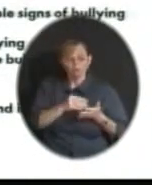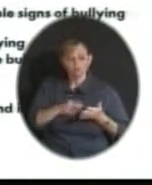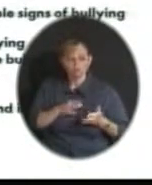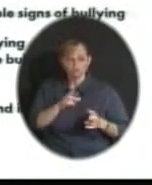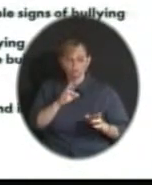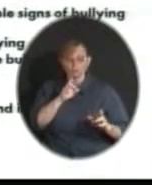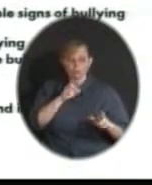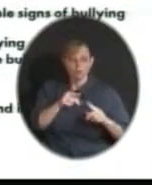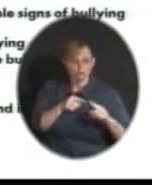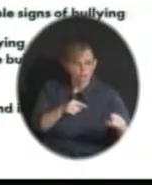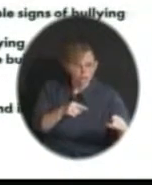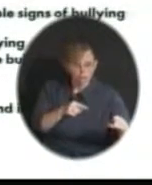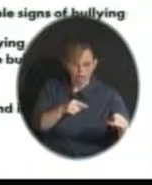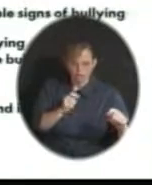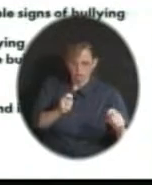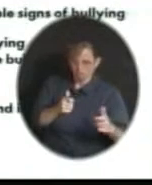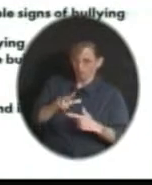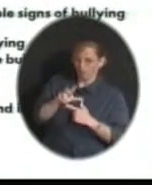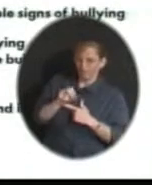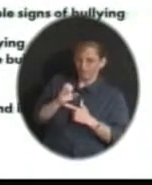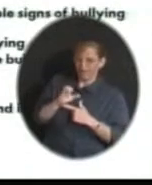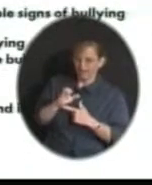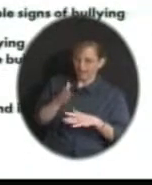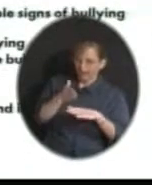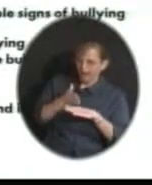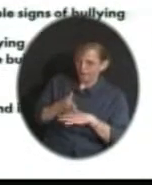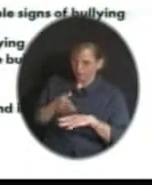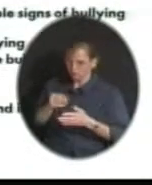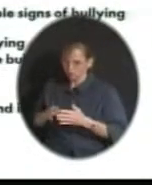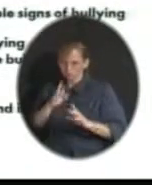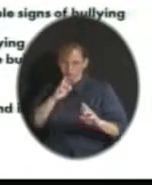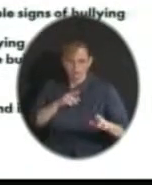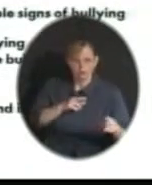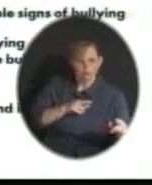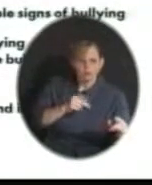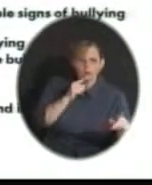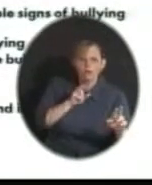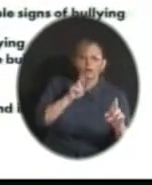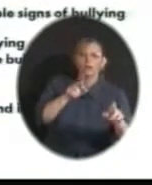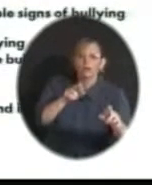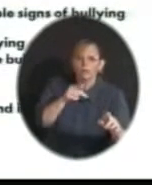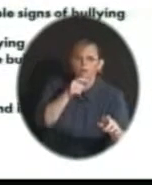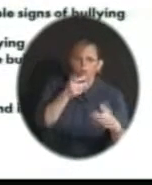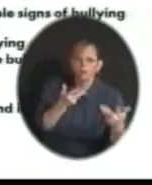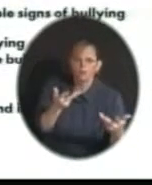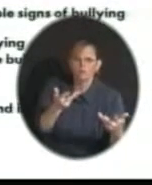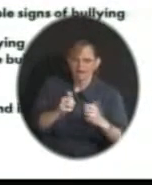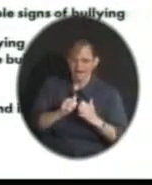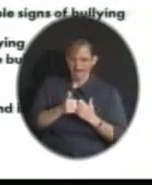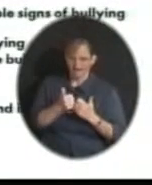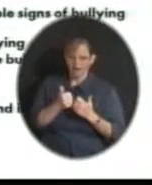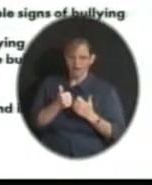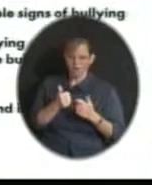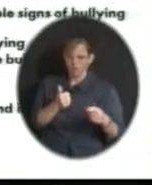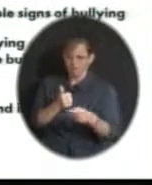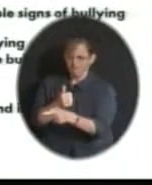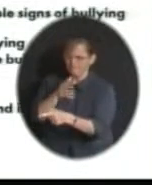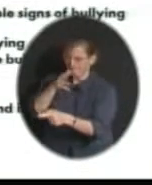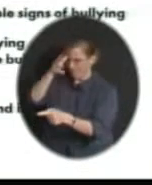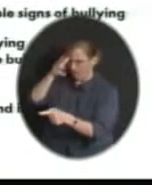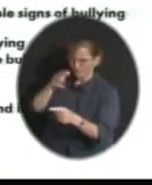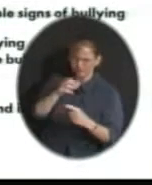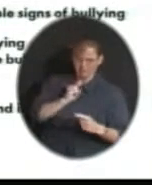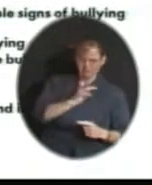critical 30 seconds after they tell you in terms of how you respond. Who do you tell? How do you communicate with the parents? That we want to make sure that we're